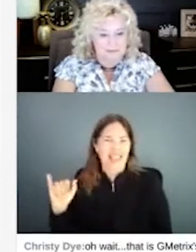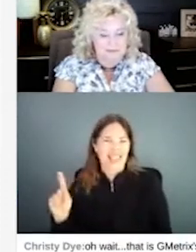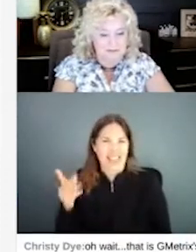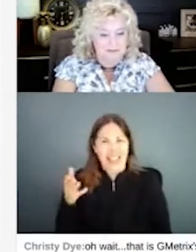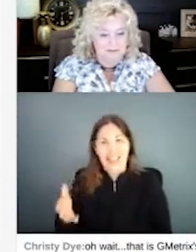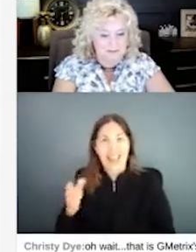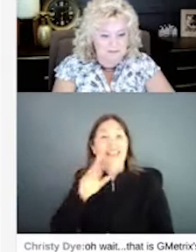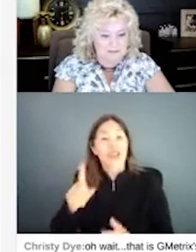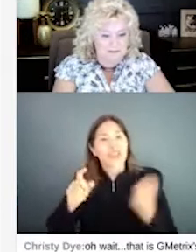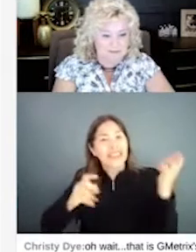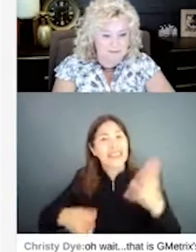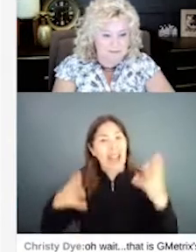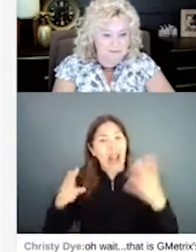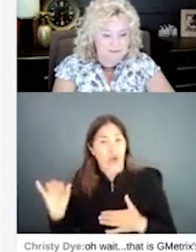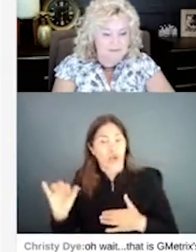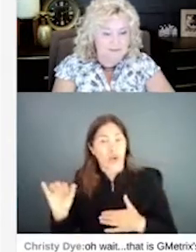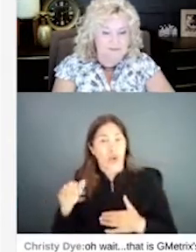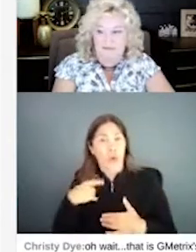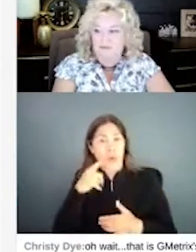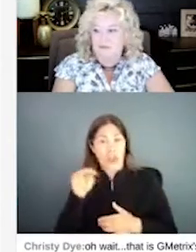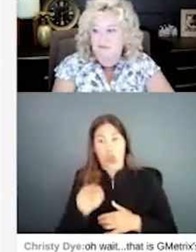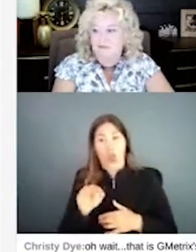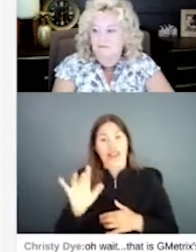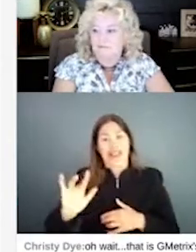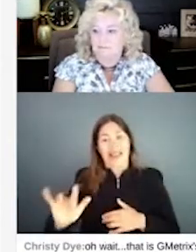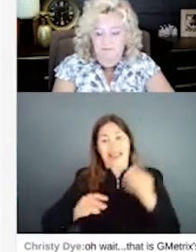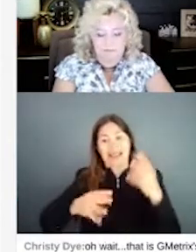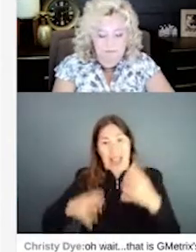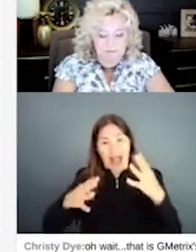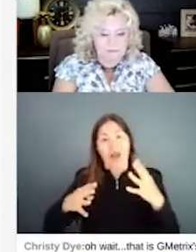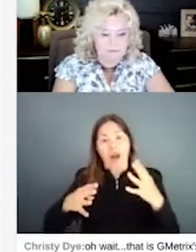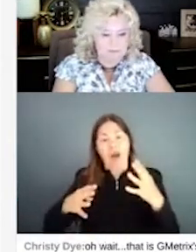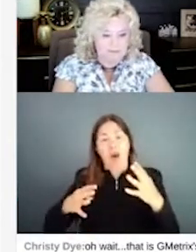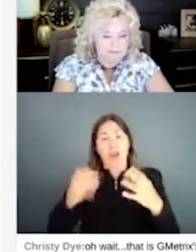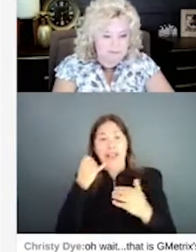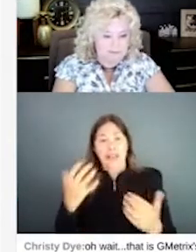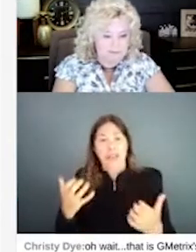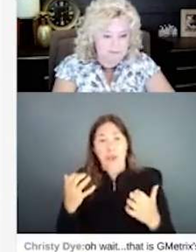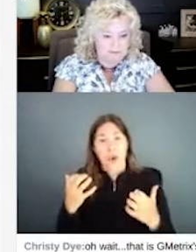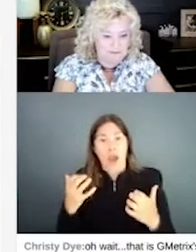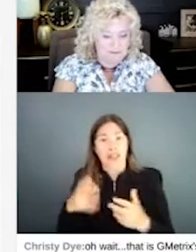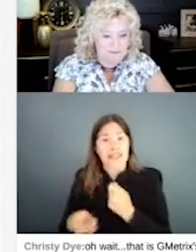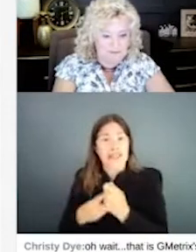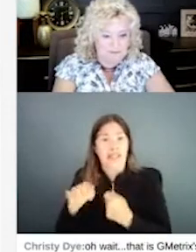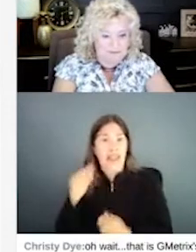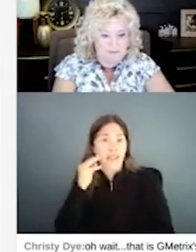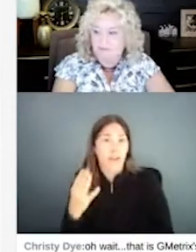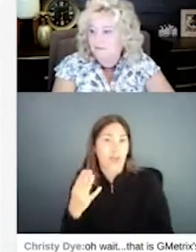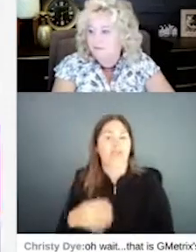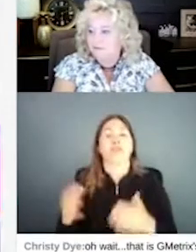download. If you're looking at my screen there, you can hit that download button in the bottom left if you want any of this information.